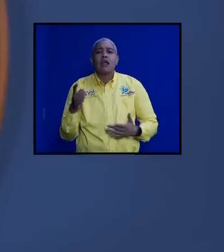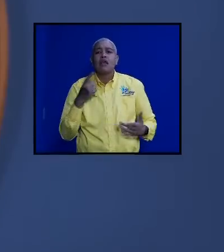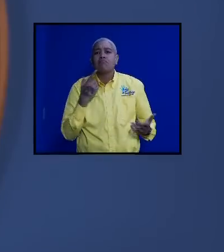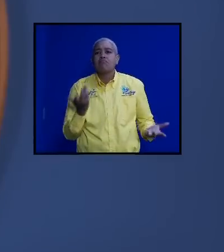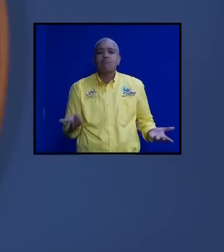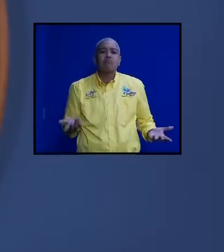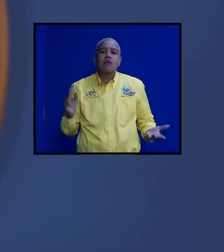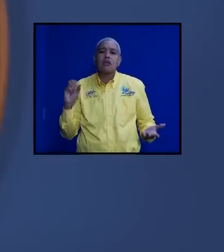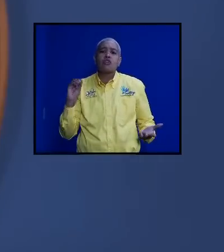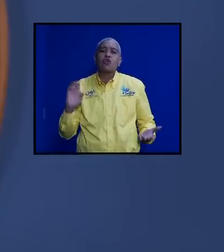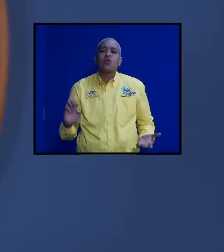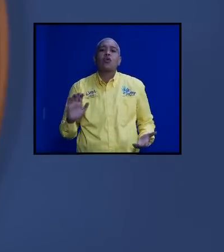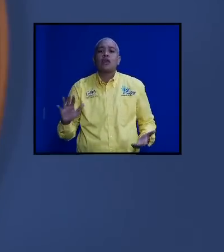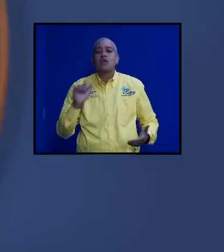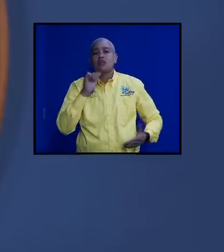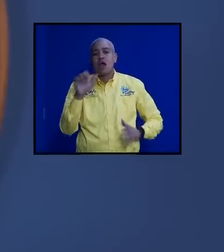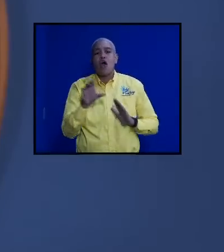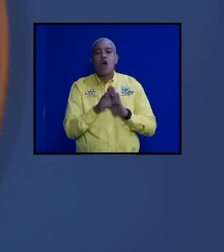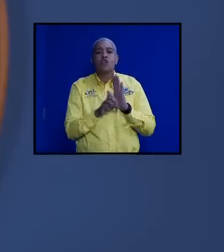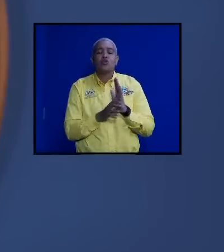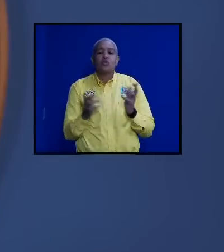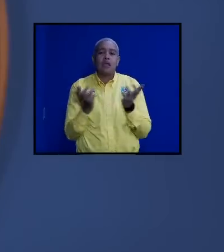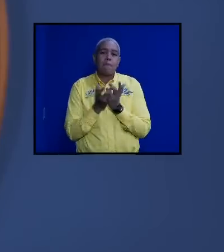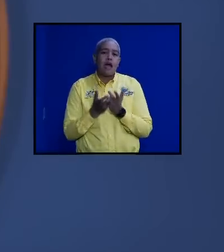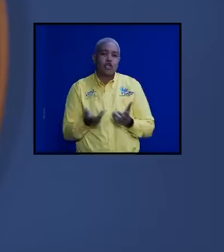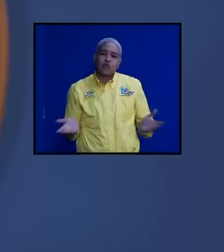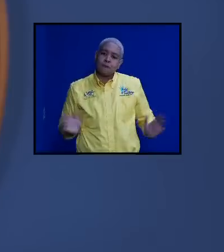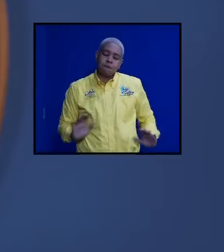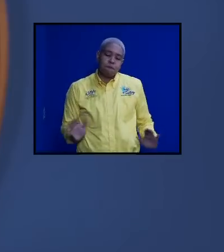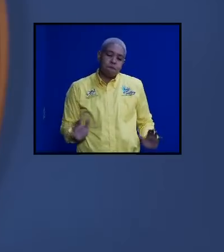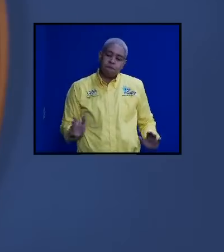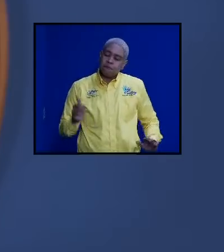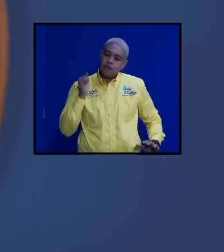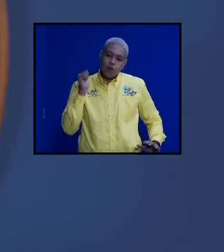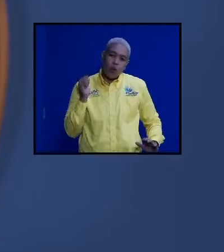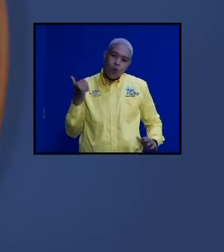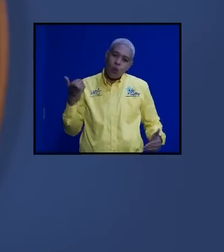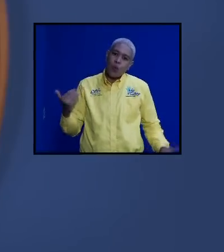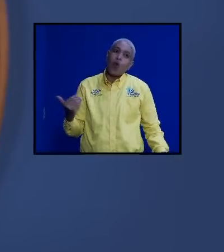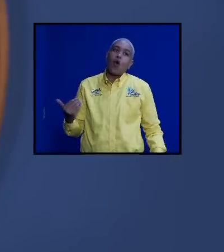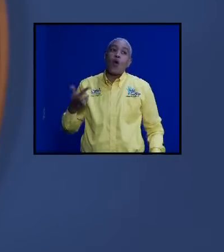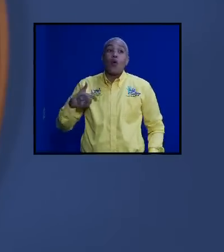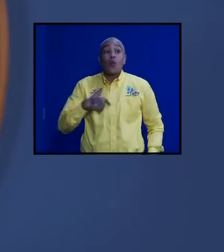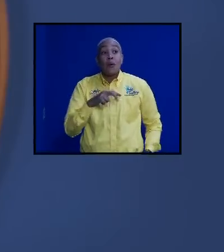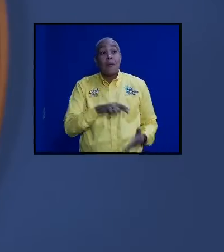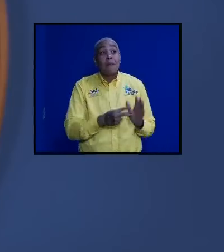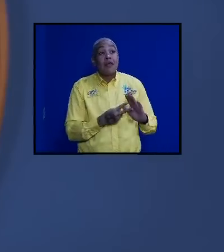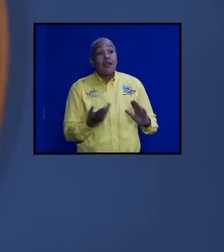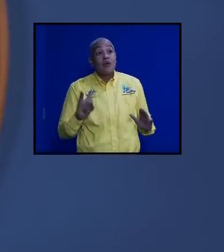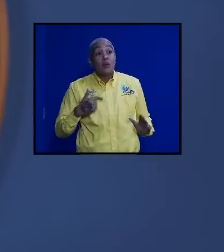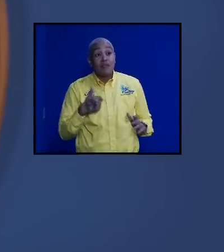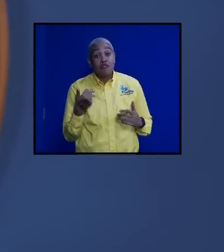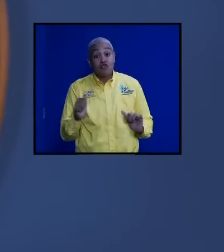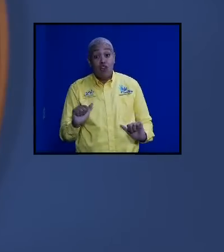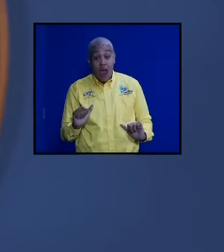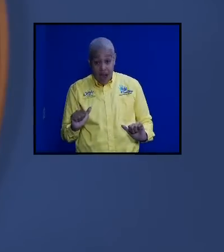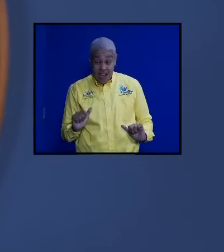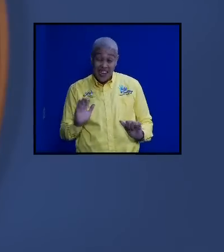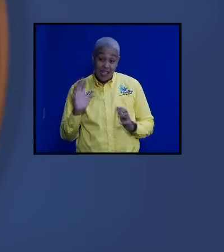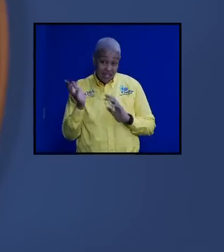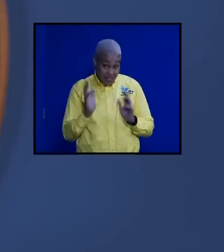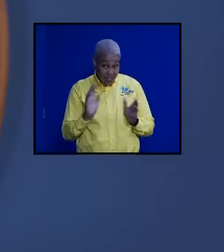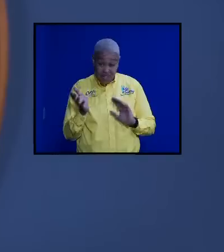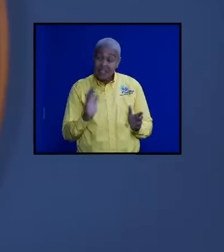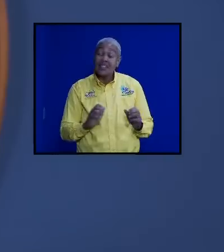believes SOEs are unconstitutional. And therefore, we have tried